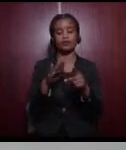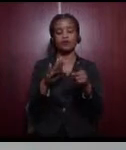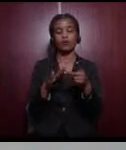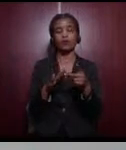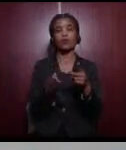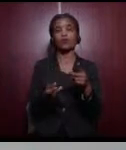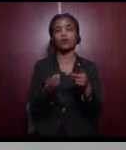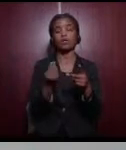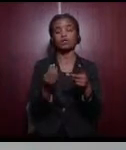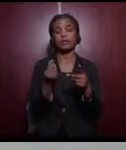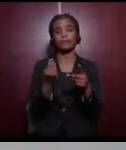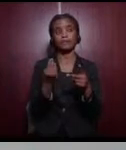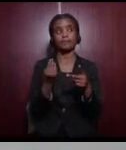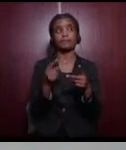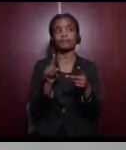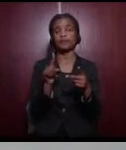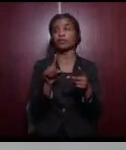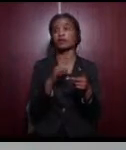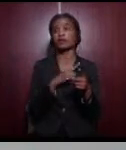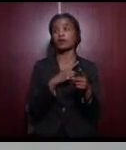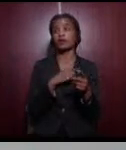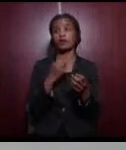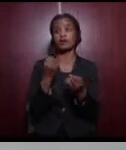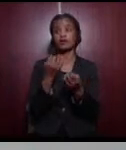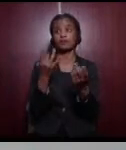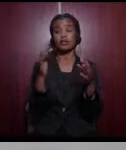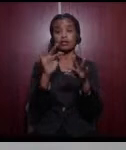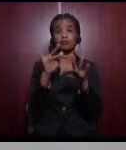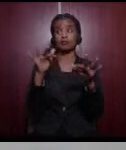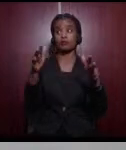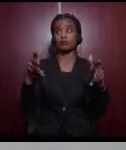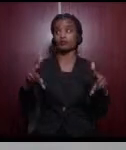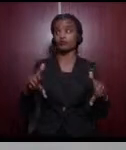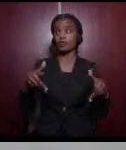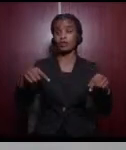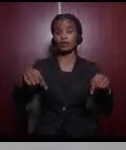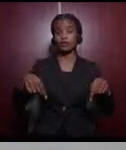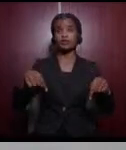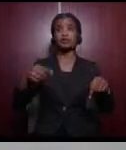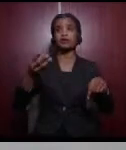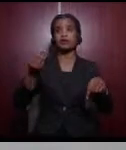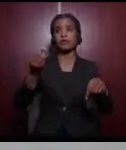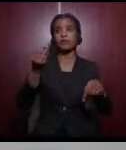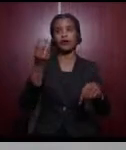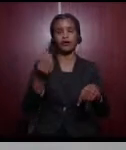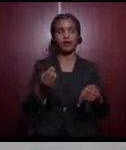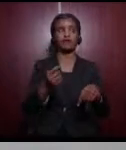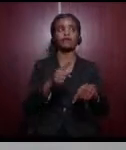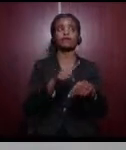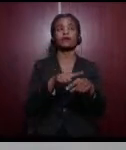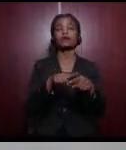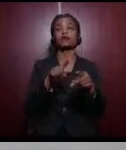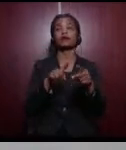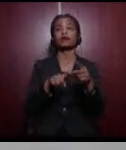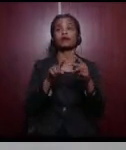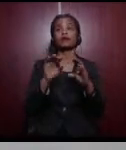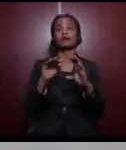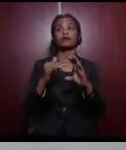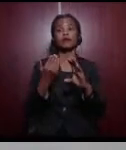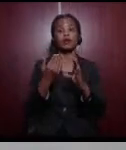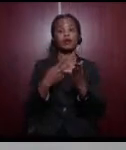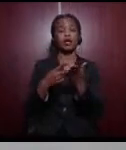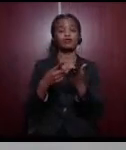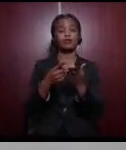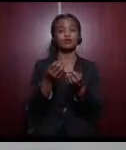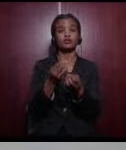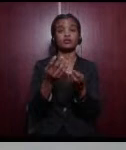also most of the people who are here, they've got my number, or we can talk about my email. I'll give you my email address after